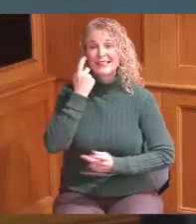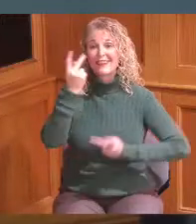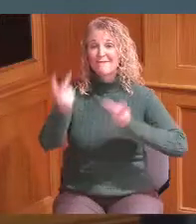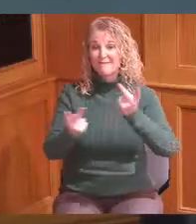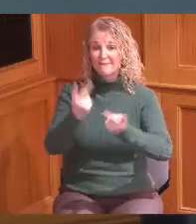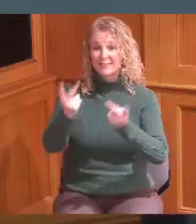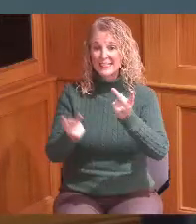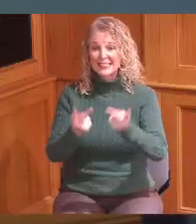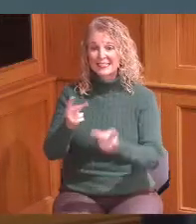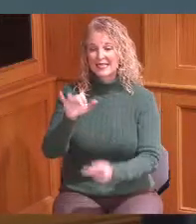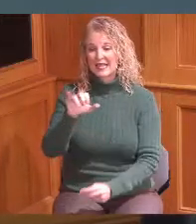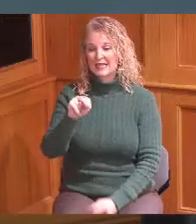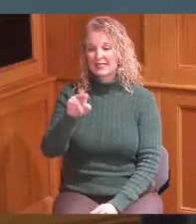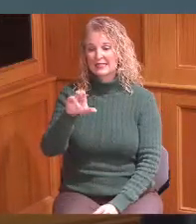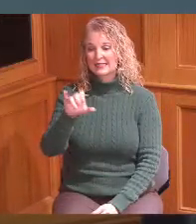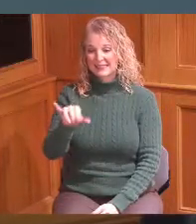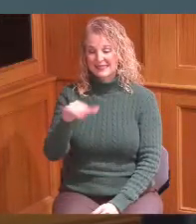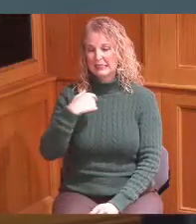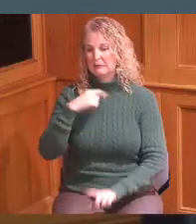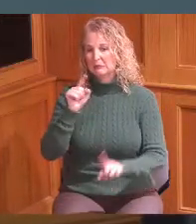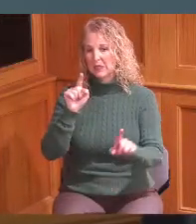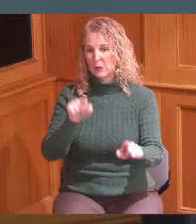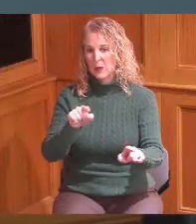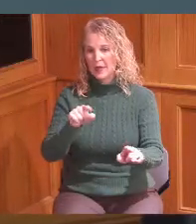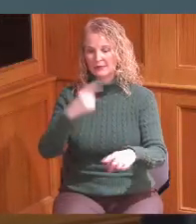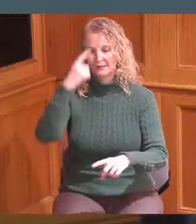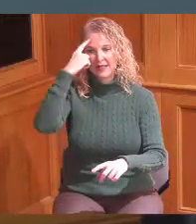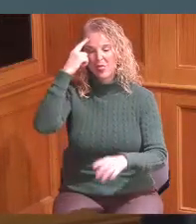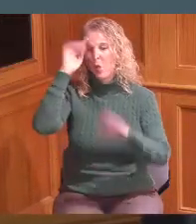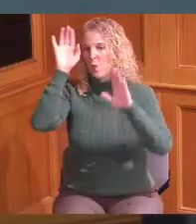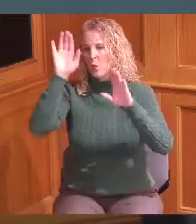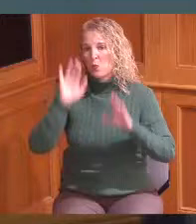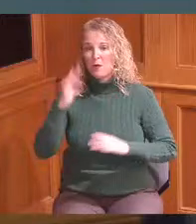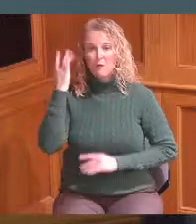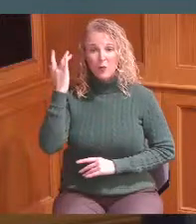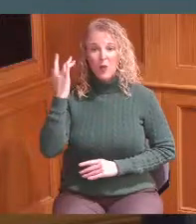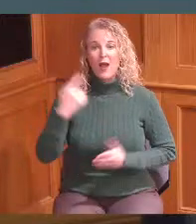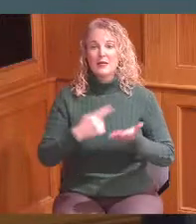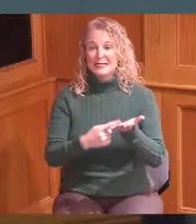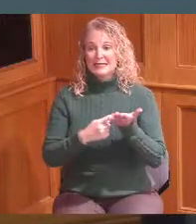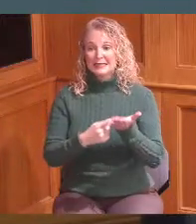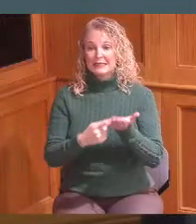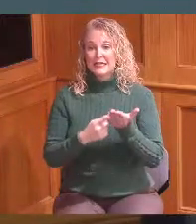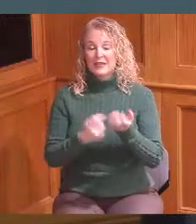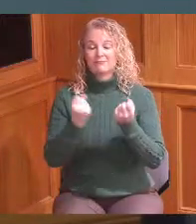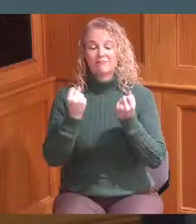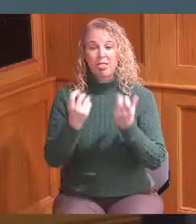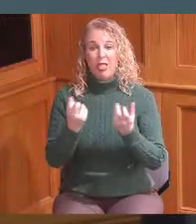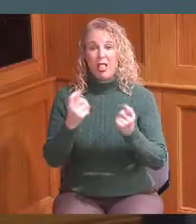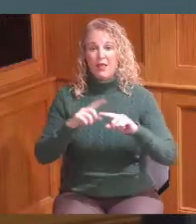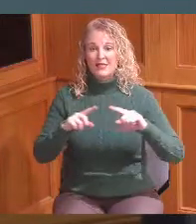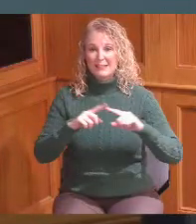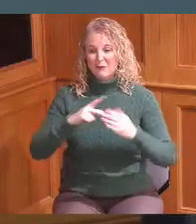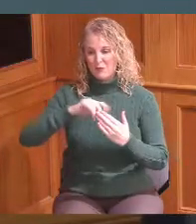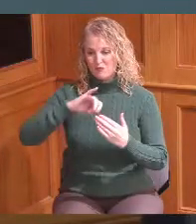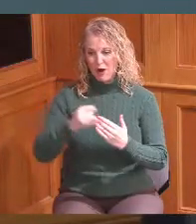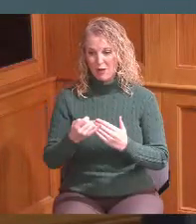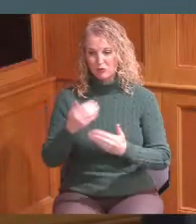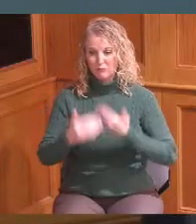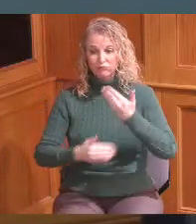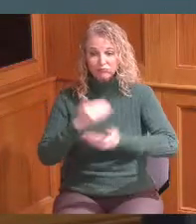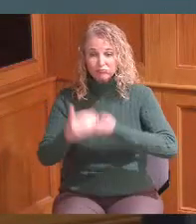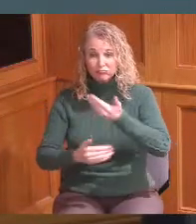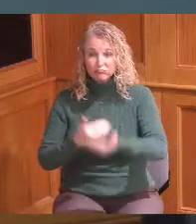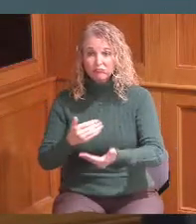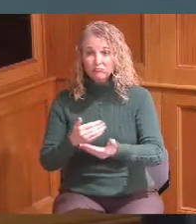annual meeting. You'll probably talk more about that. But I just thought it was awesome because they talked about the progress that they made in the last year. And